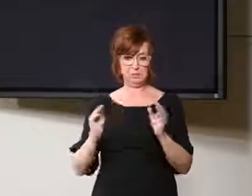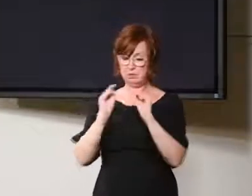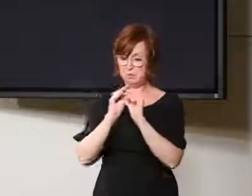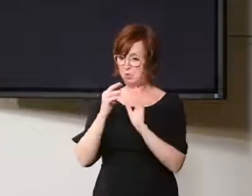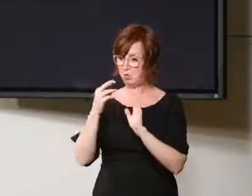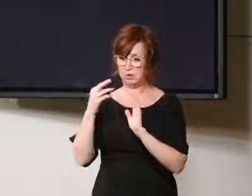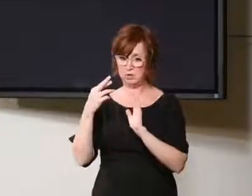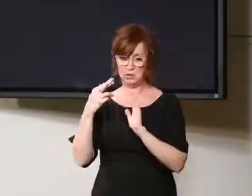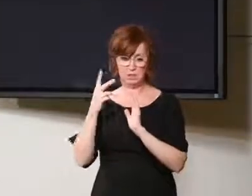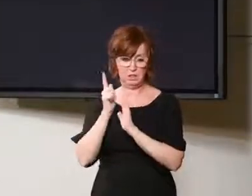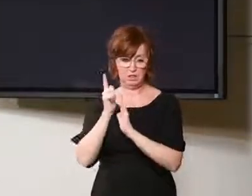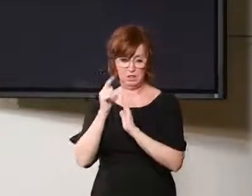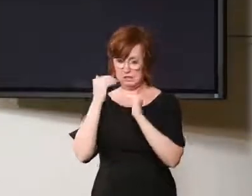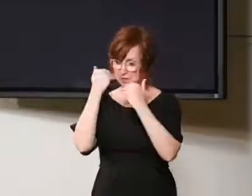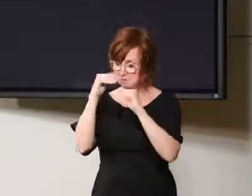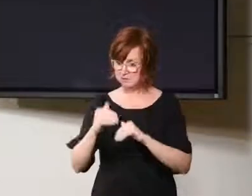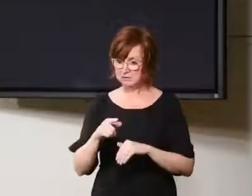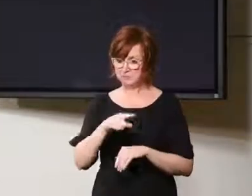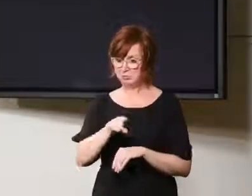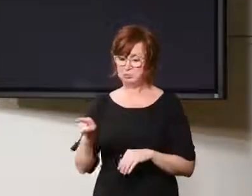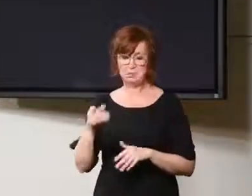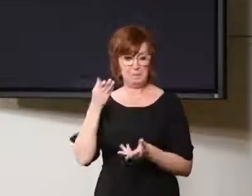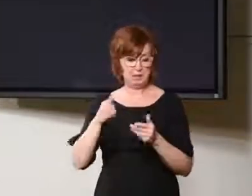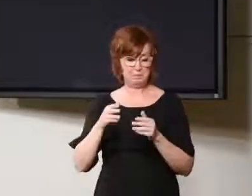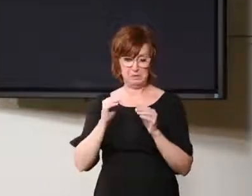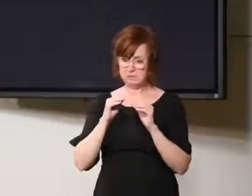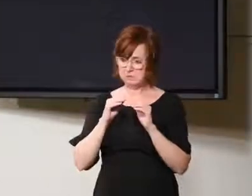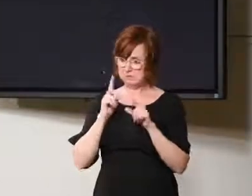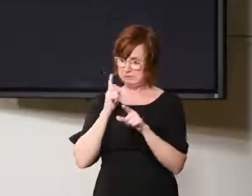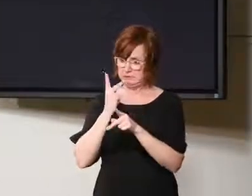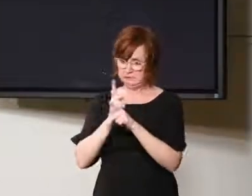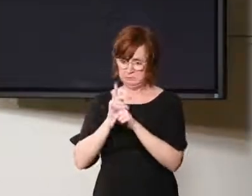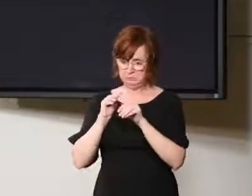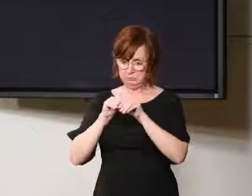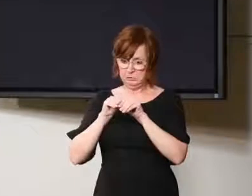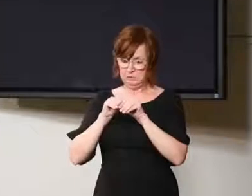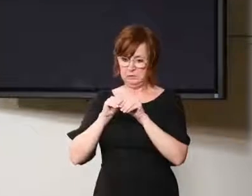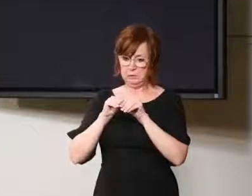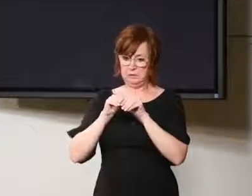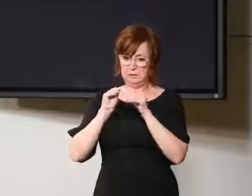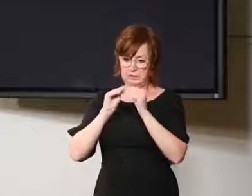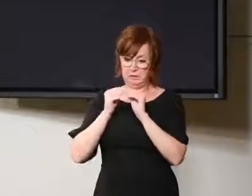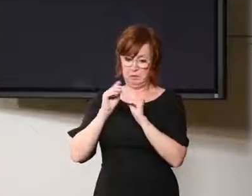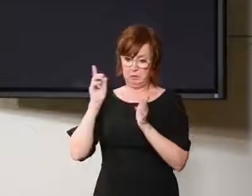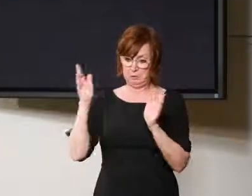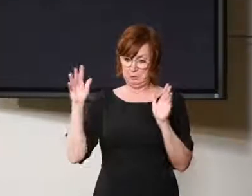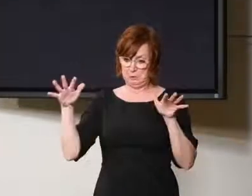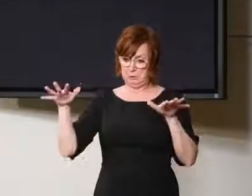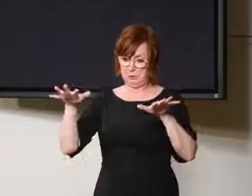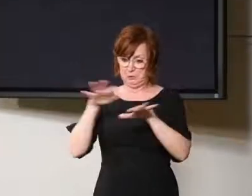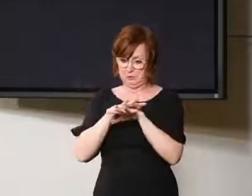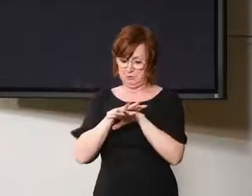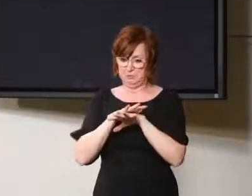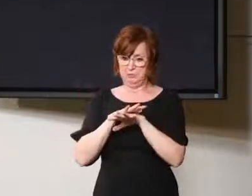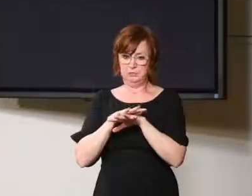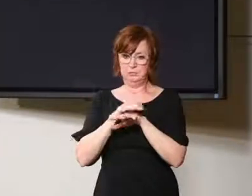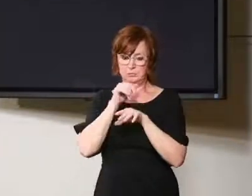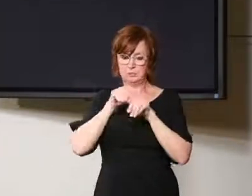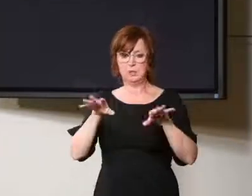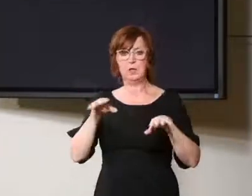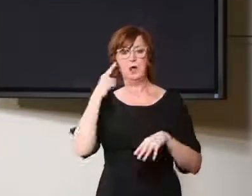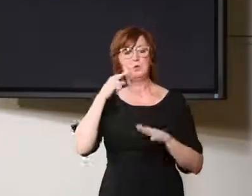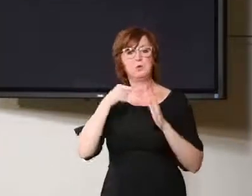to do what we can to contain that particular regional outbreak into that particular area. We're seeing, for example,